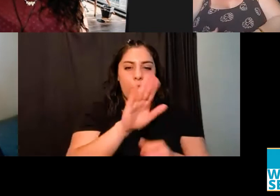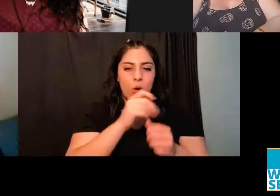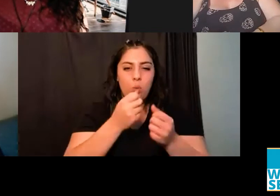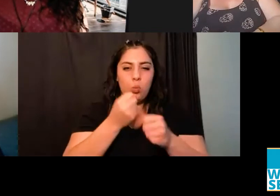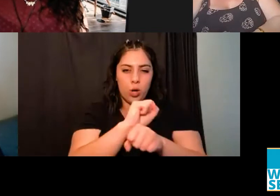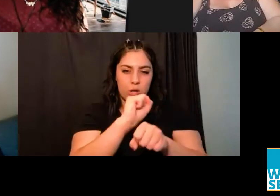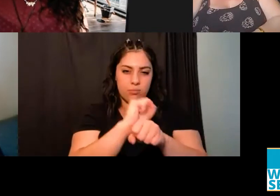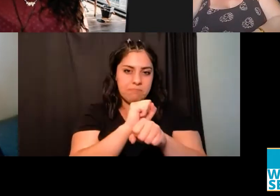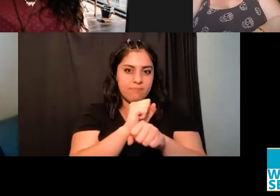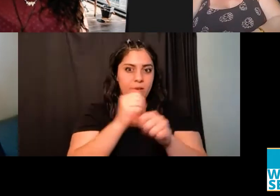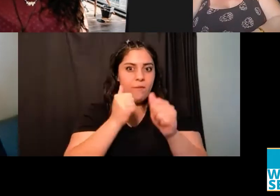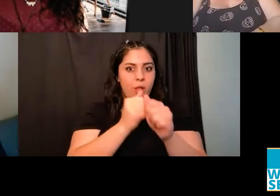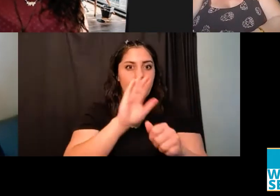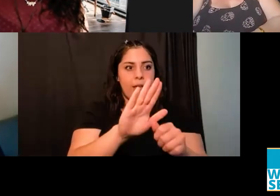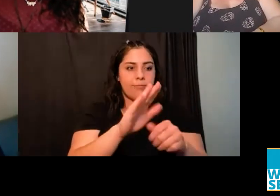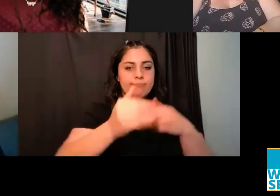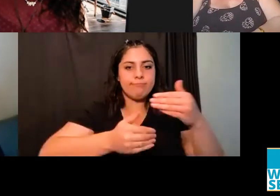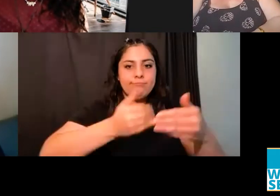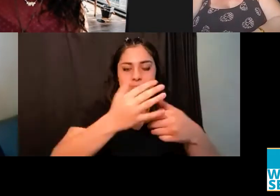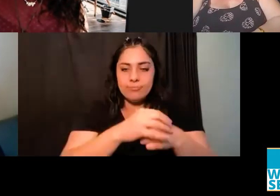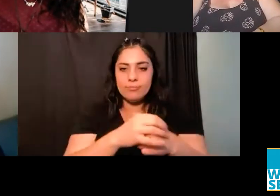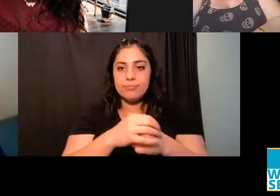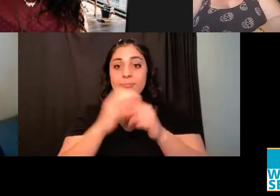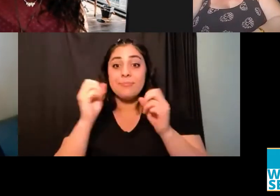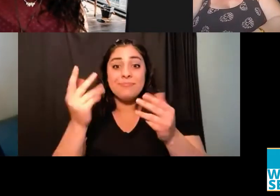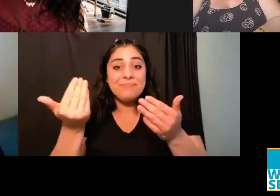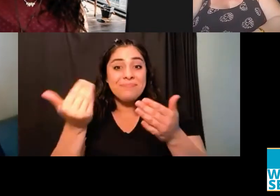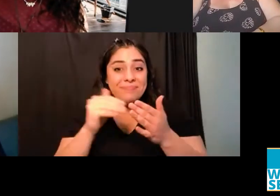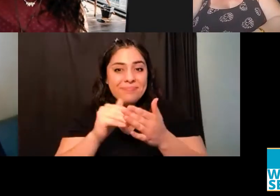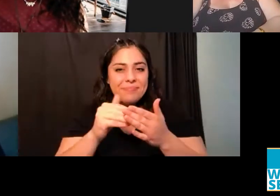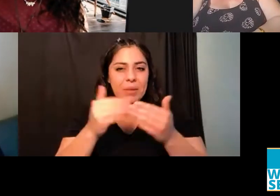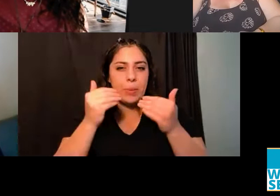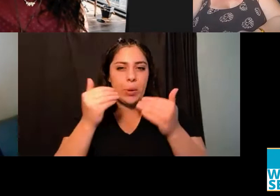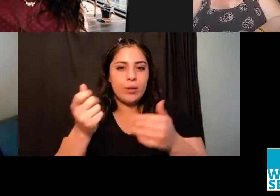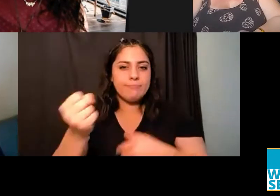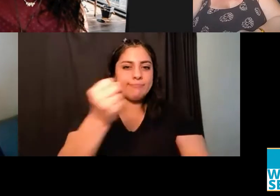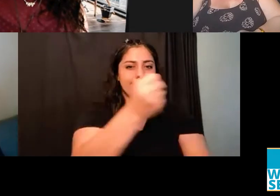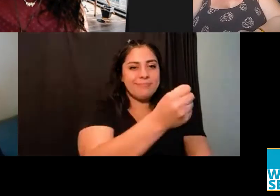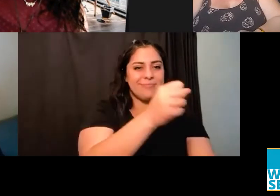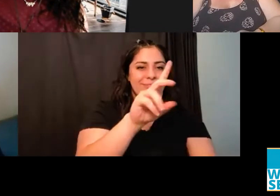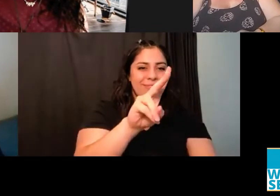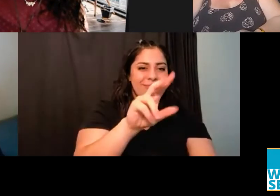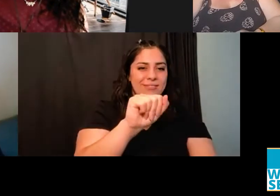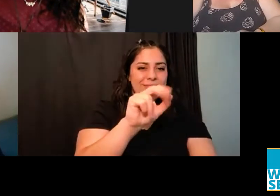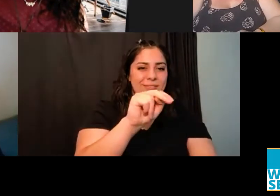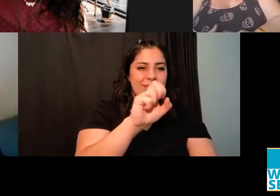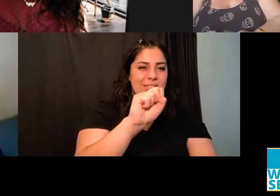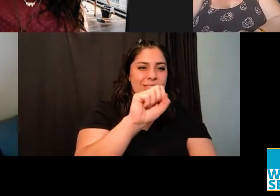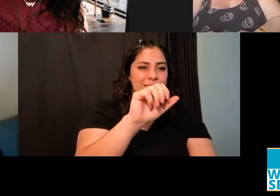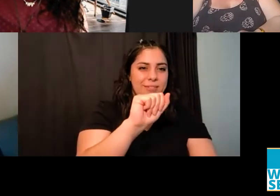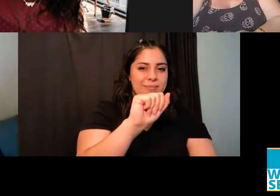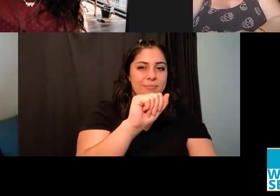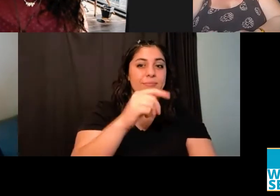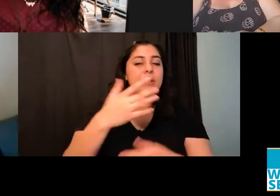what they're up to today. And then once again, I'm going to pass the mic to Vanessa, so I'm just going to remind you, you can find NAAFA at